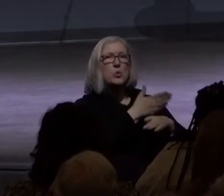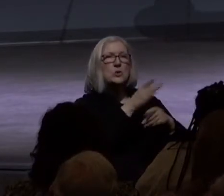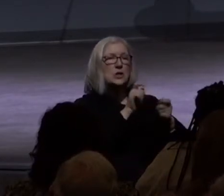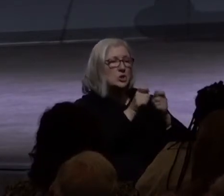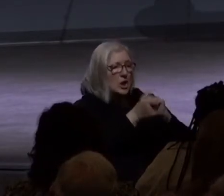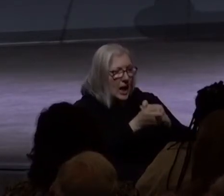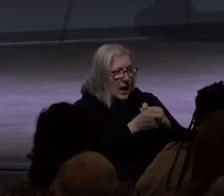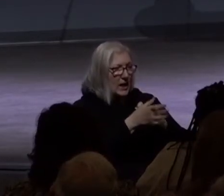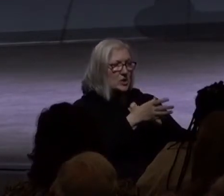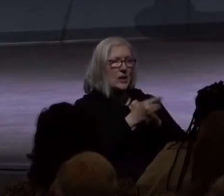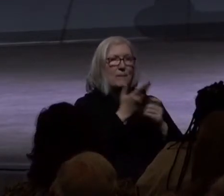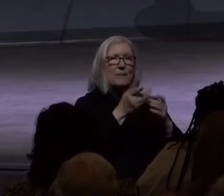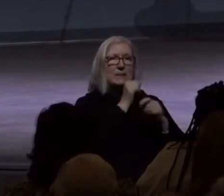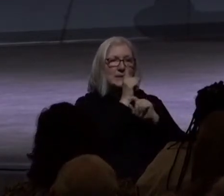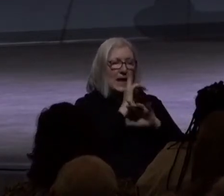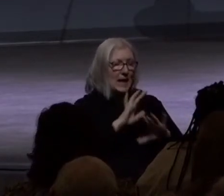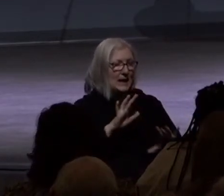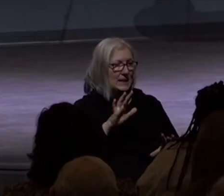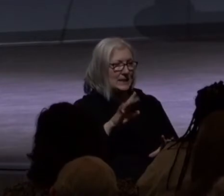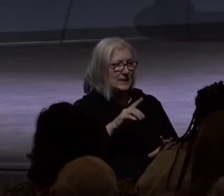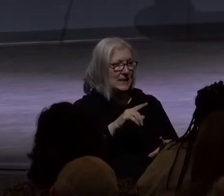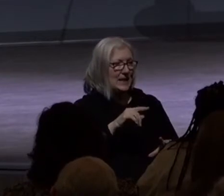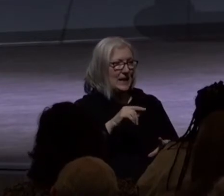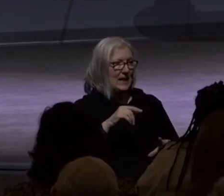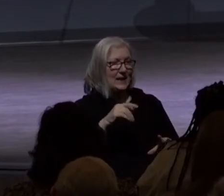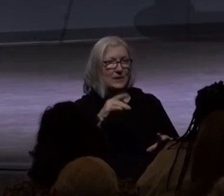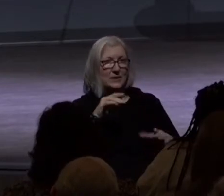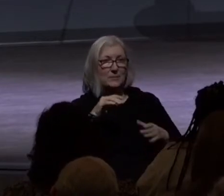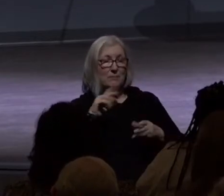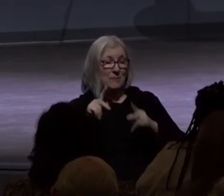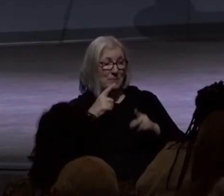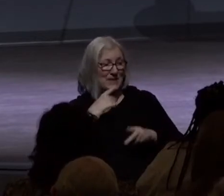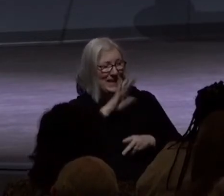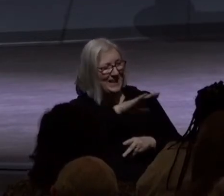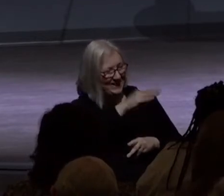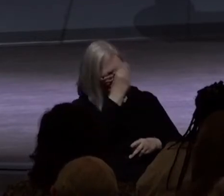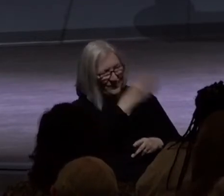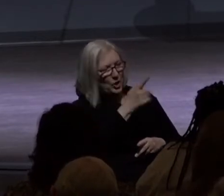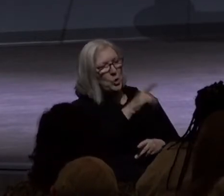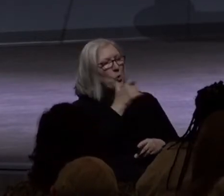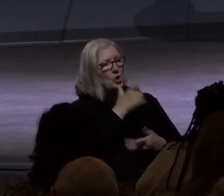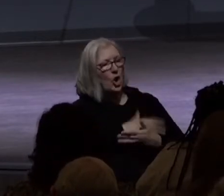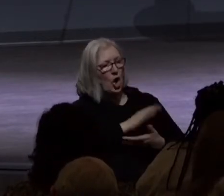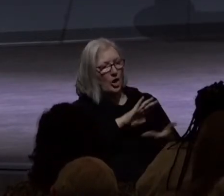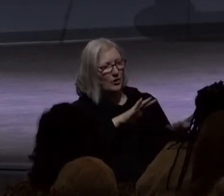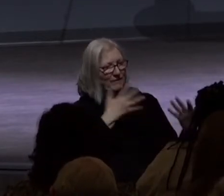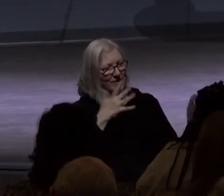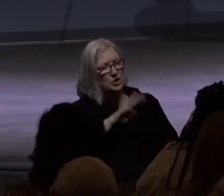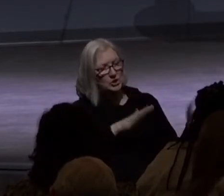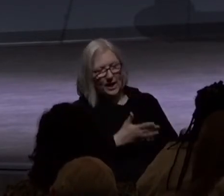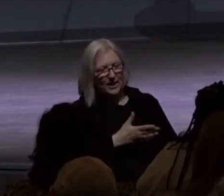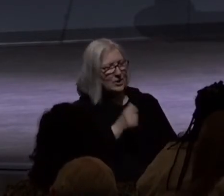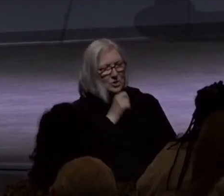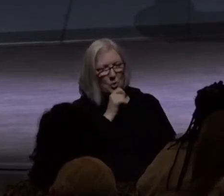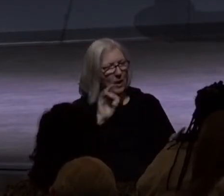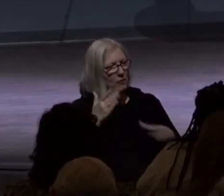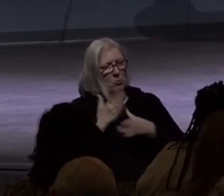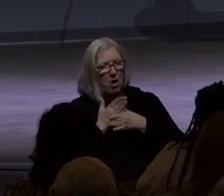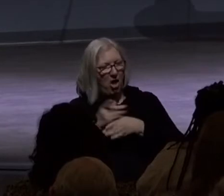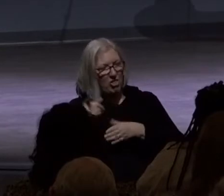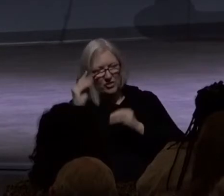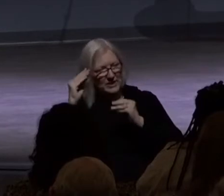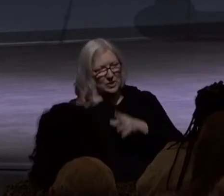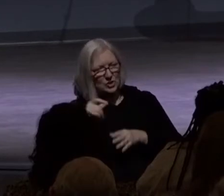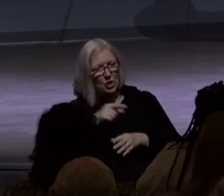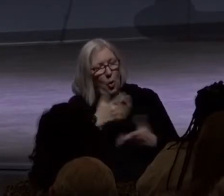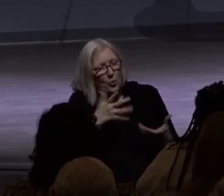right? They told him, "Your daughter's dead. There's no use troubling the teacher now." But